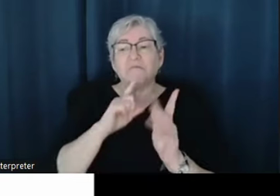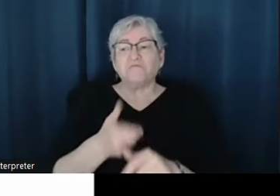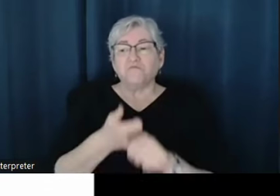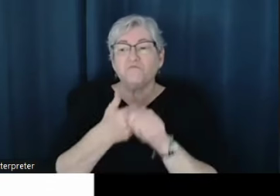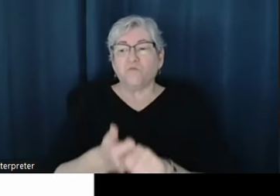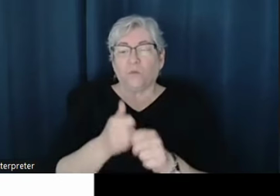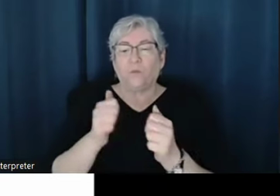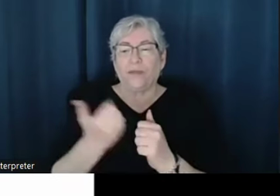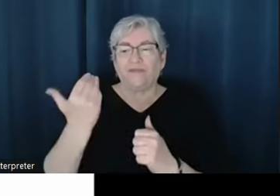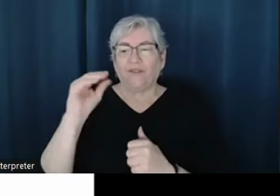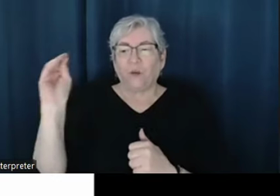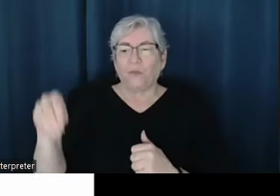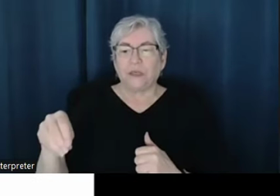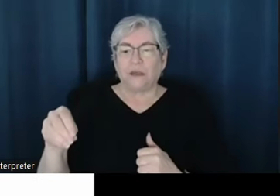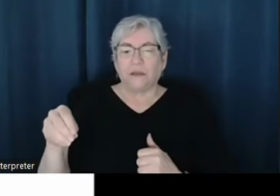the 15%?